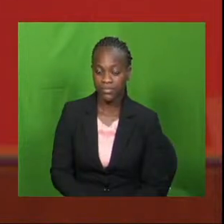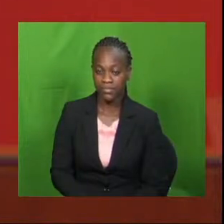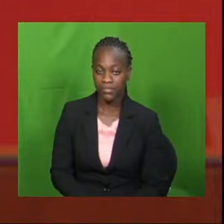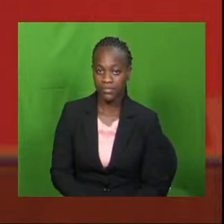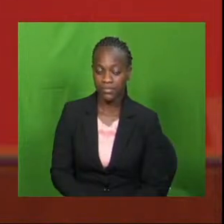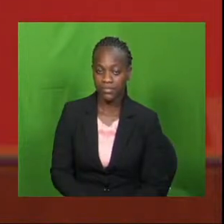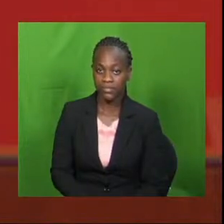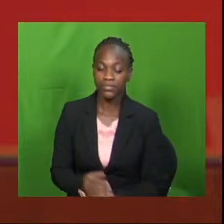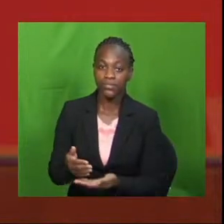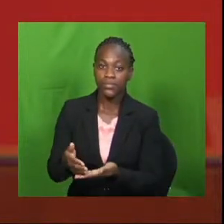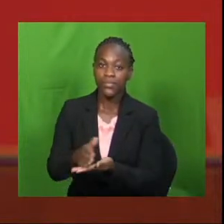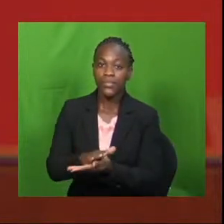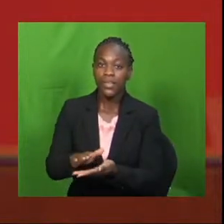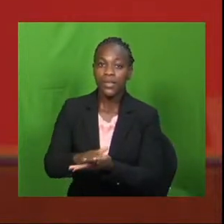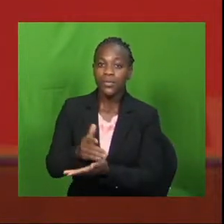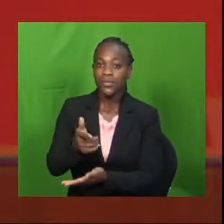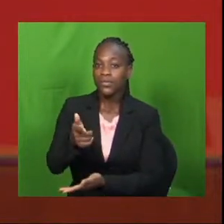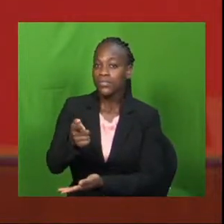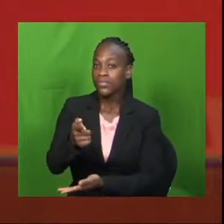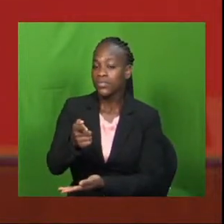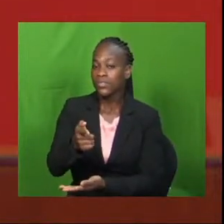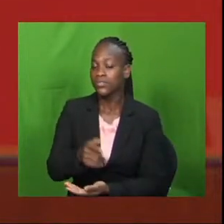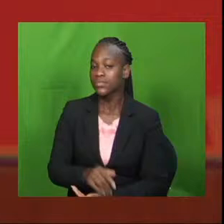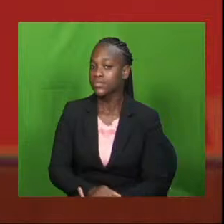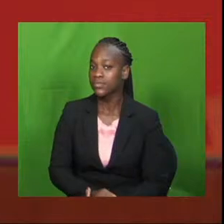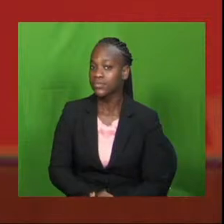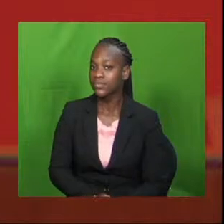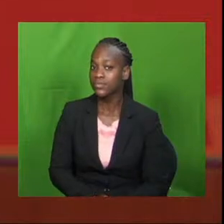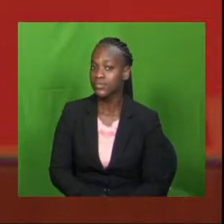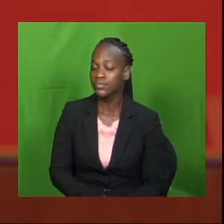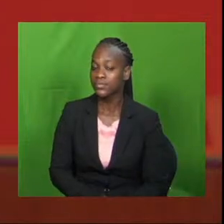Page 21.